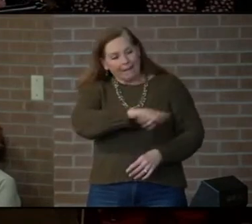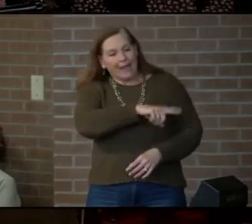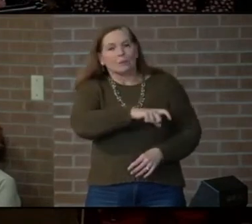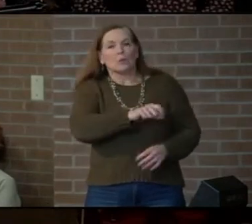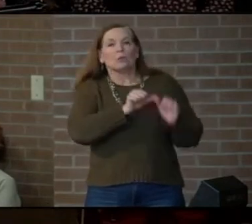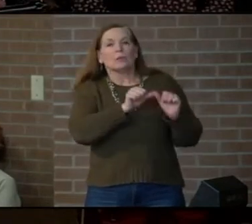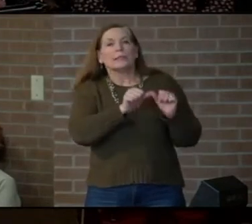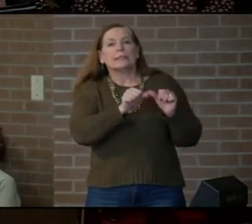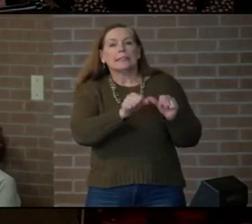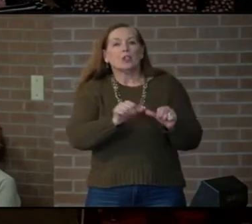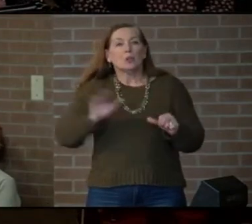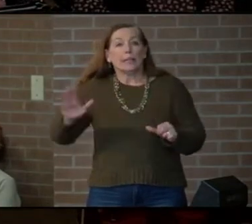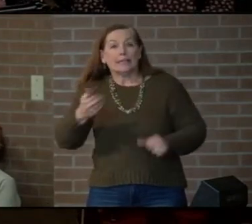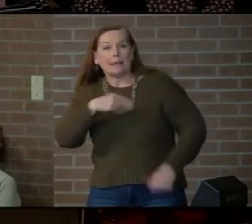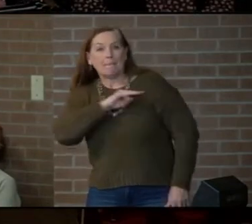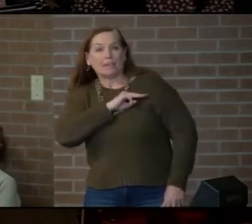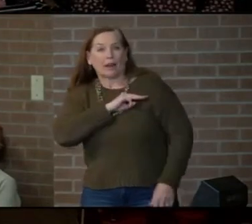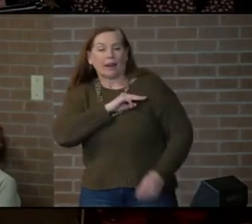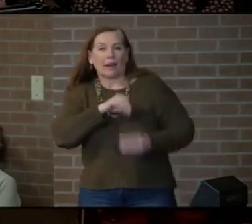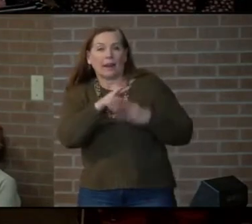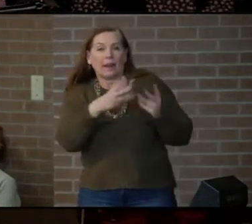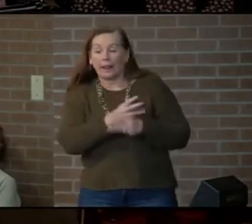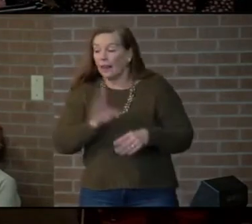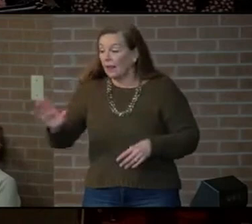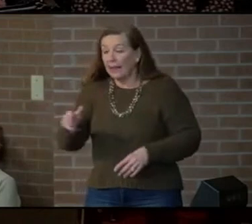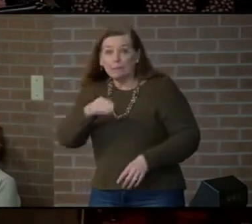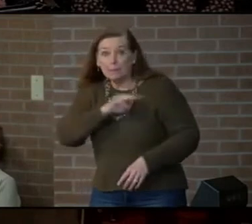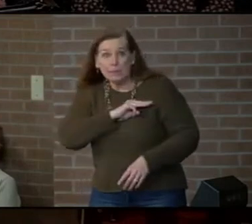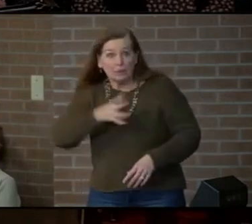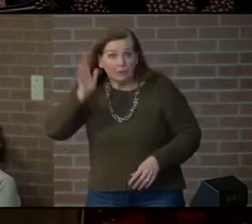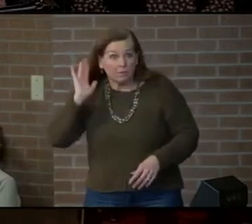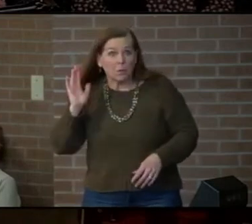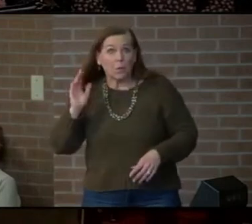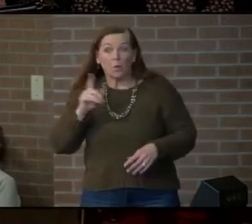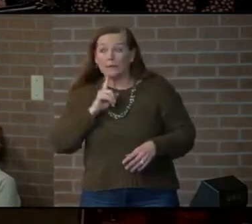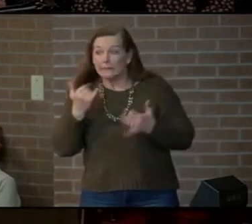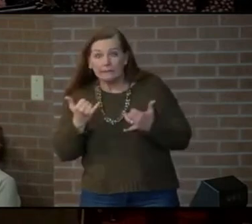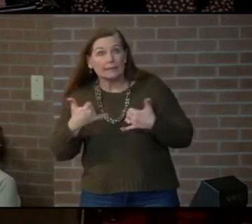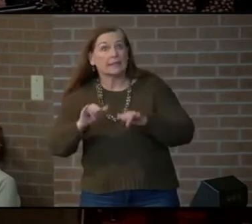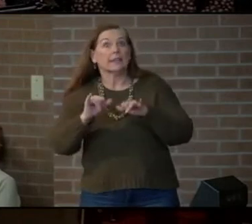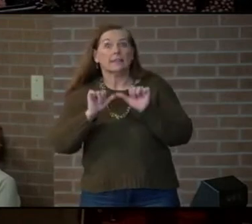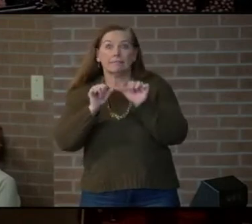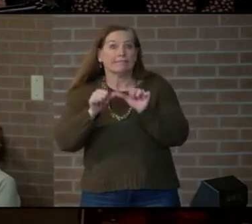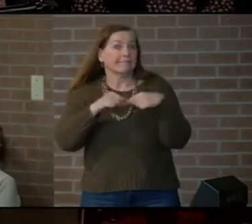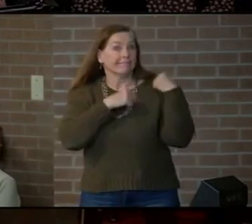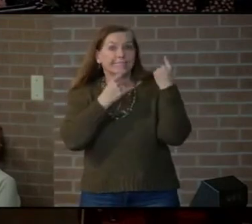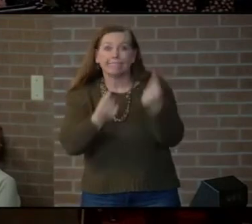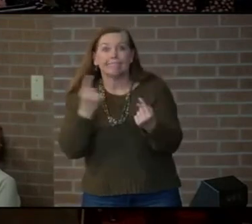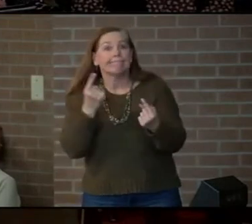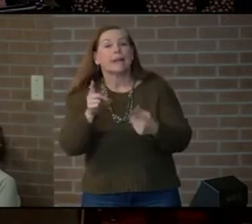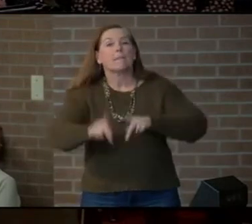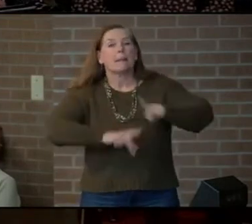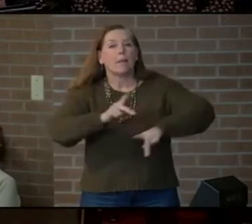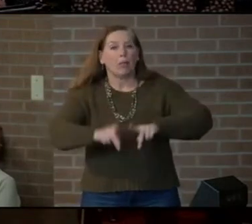continue his mission in the world, and his mission was and is and always has been people. It's